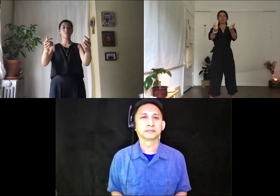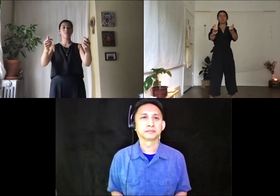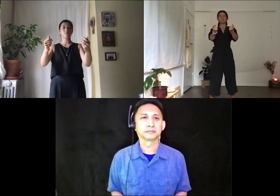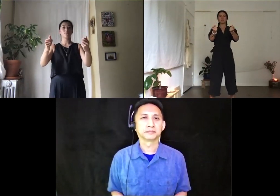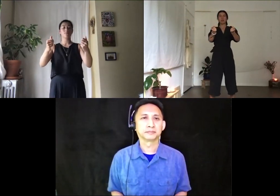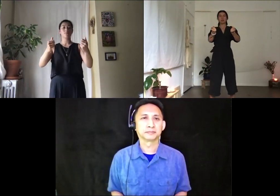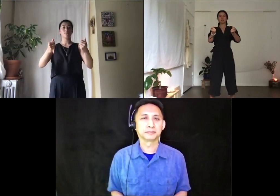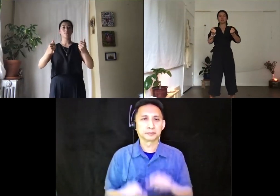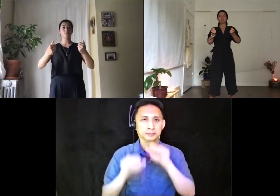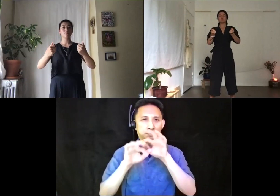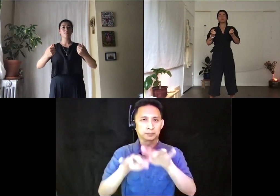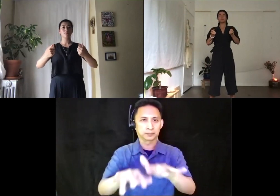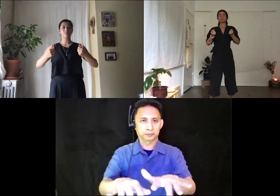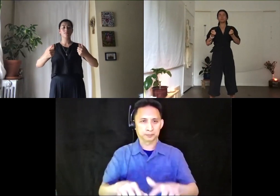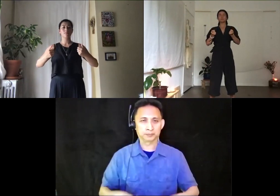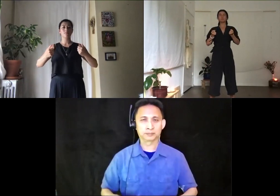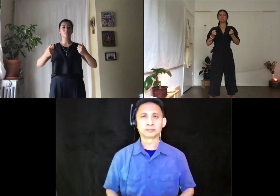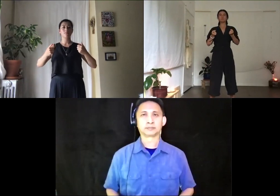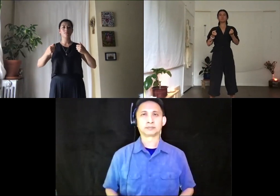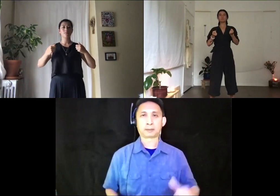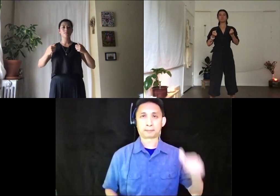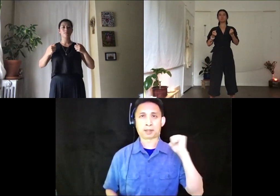Gather the Chi back.